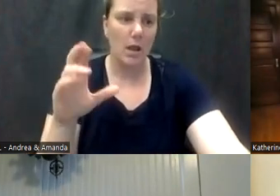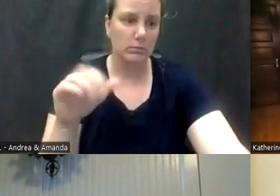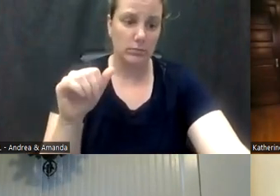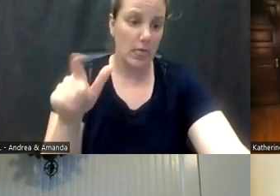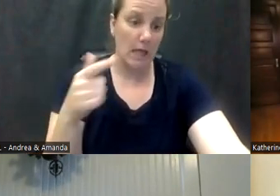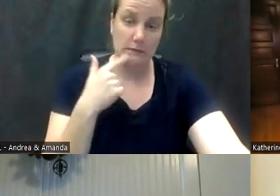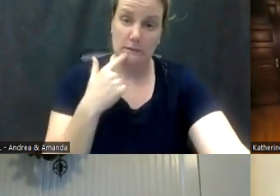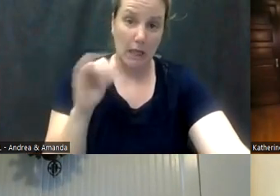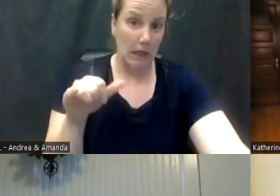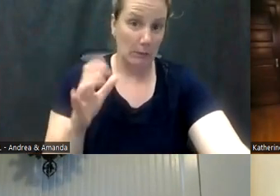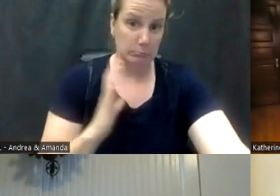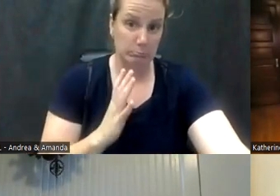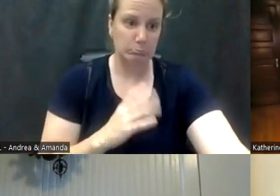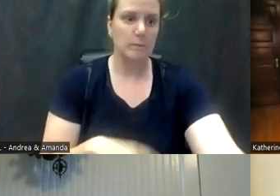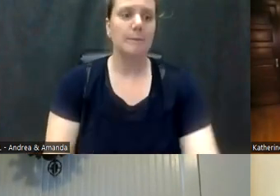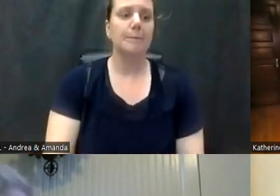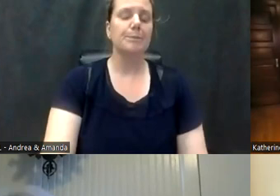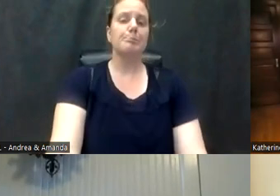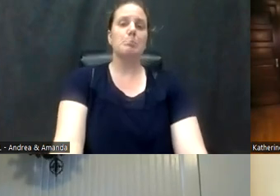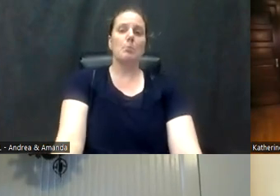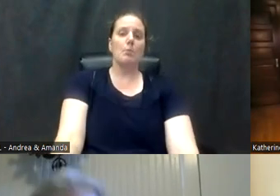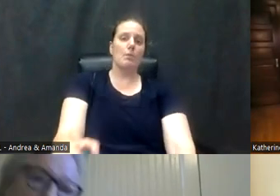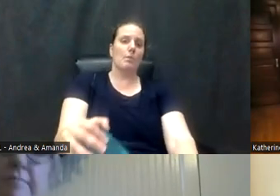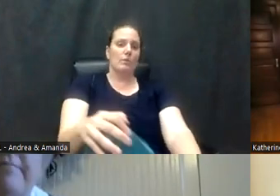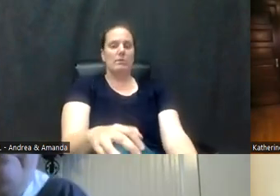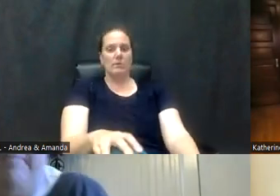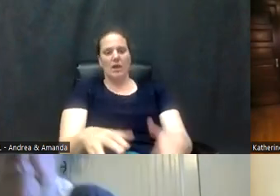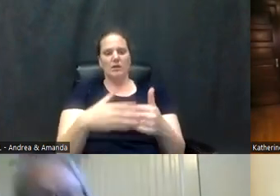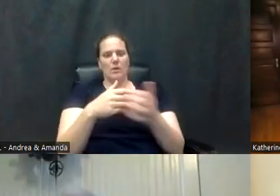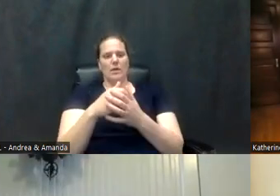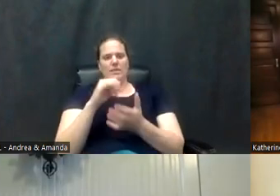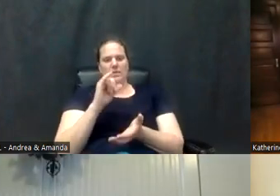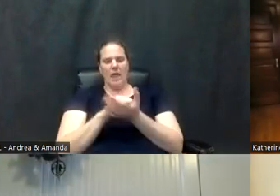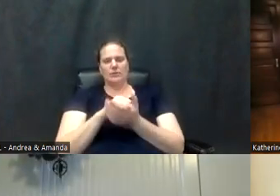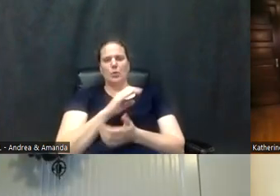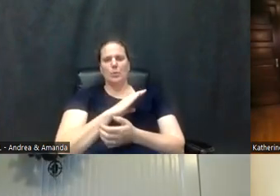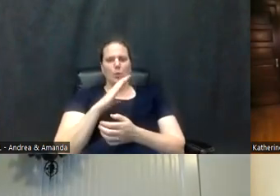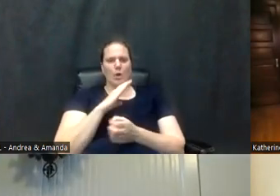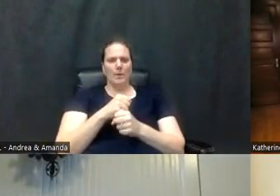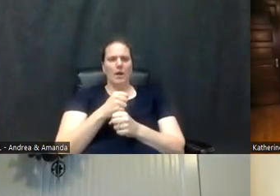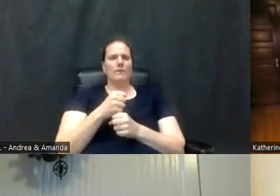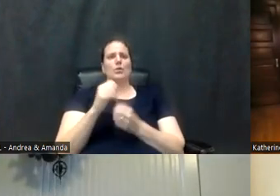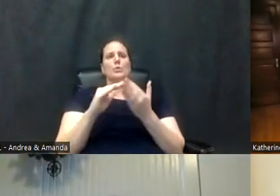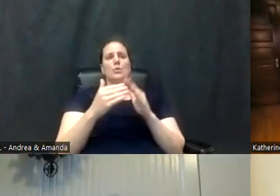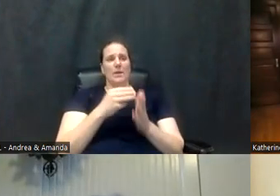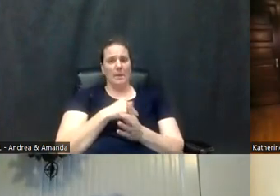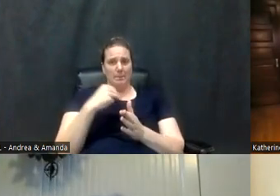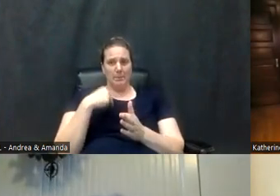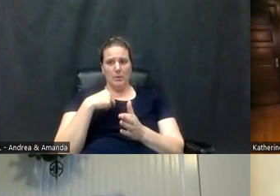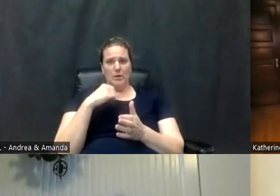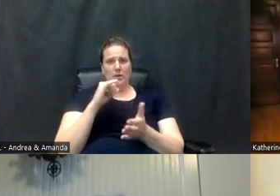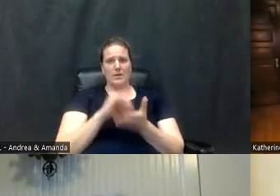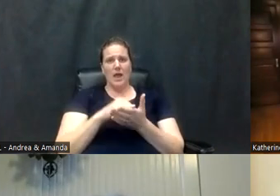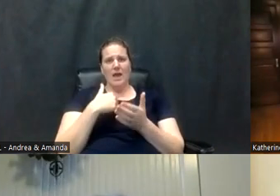say. Anyway, so they this is a board made up of community members that